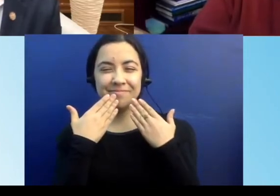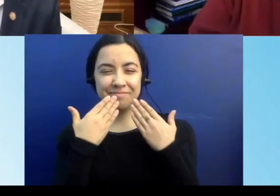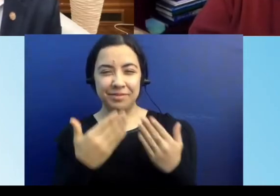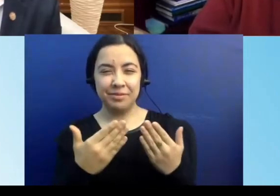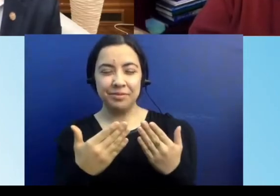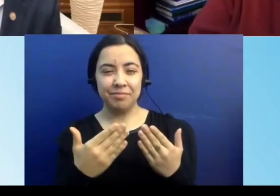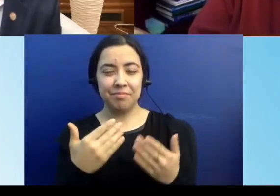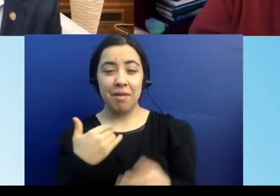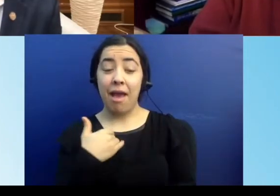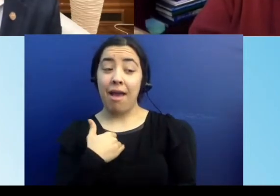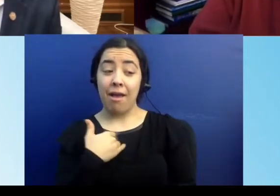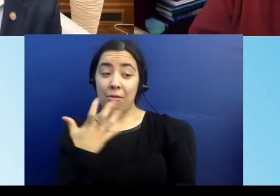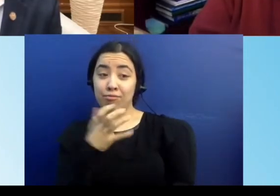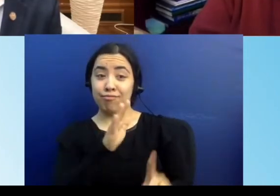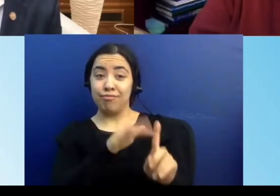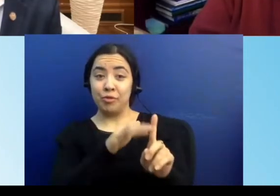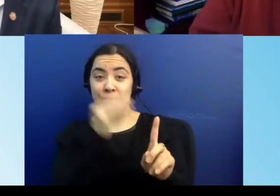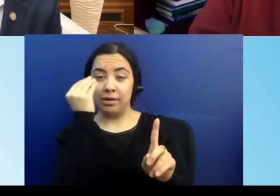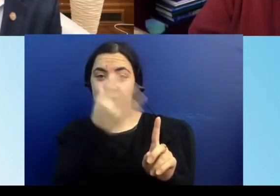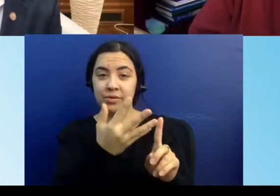summer,